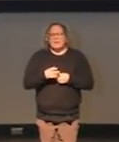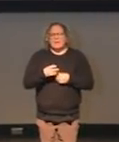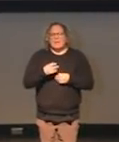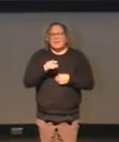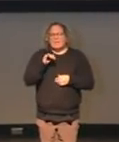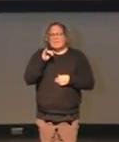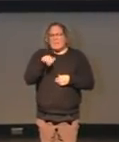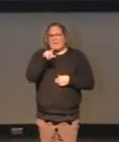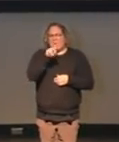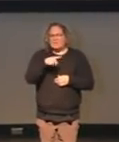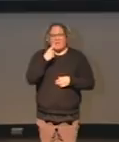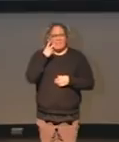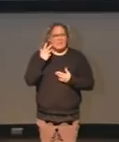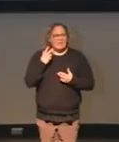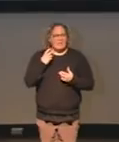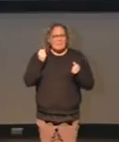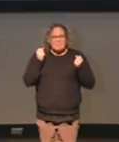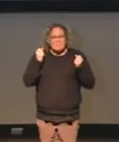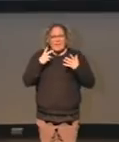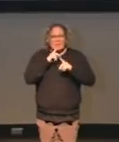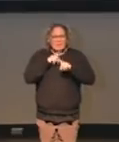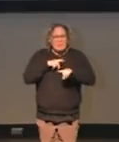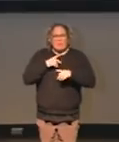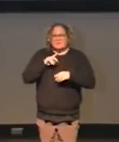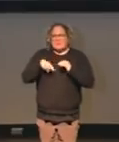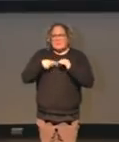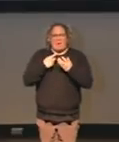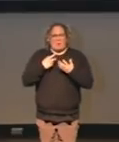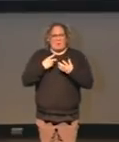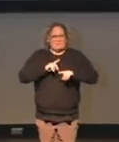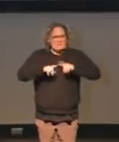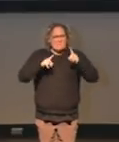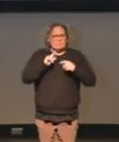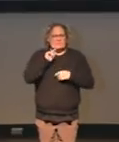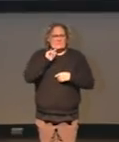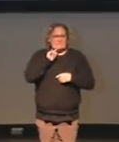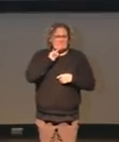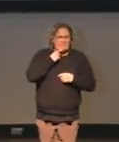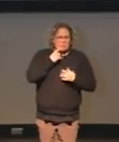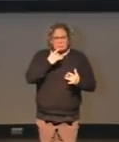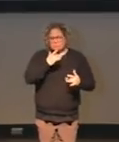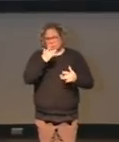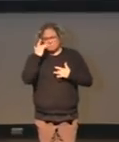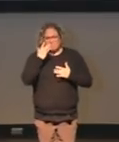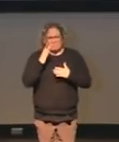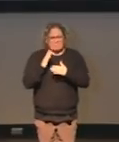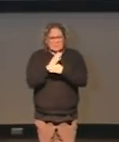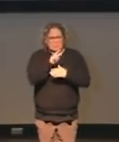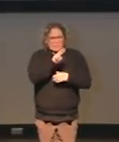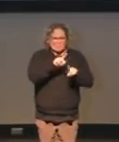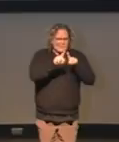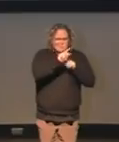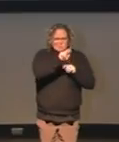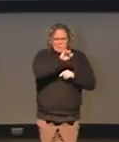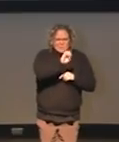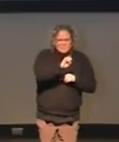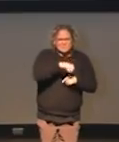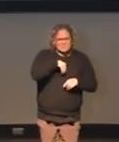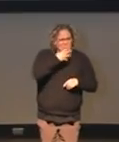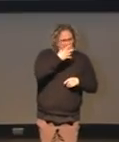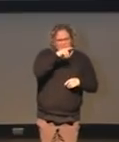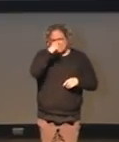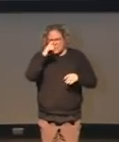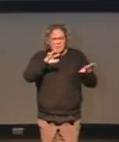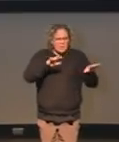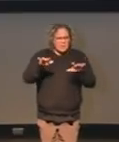question is early reports about differences in severity between races. So I don't have the information on the top of